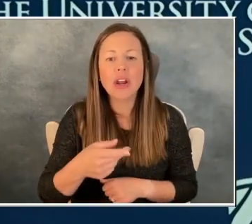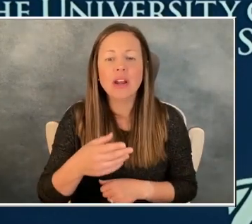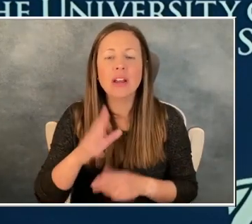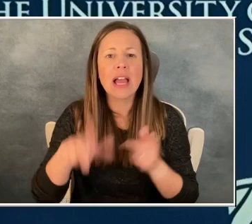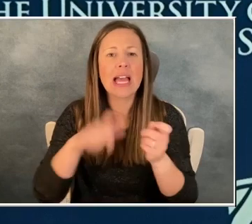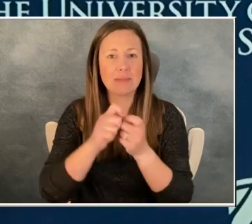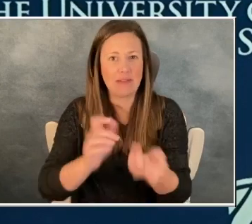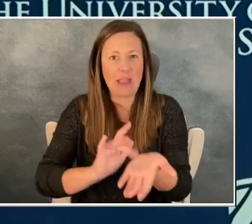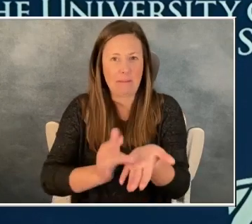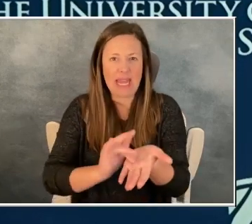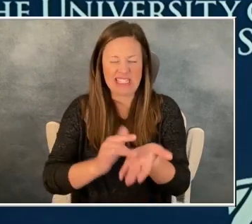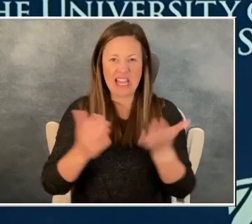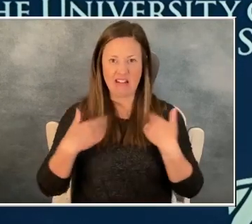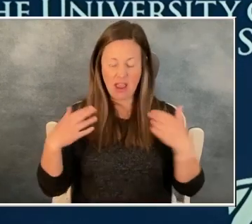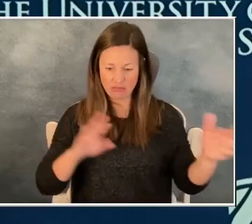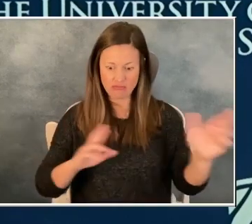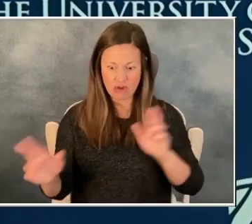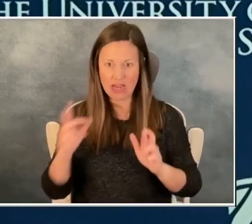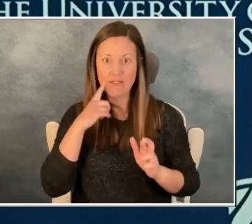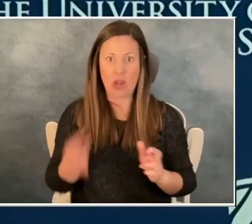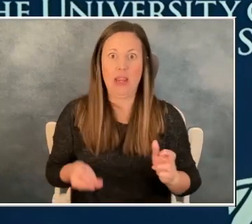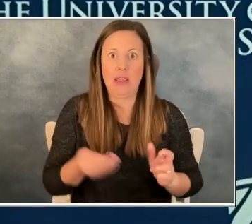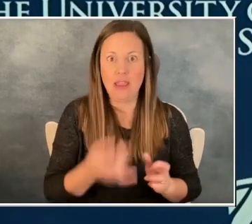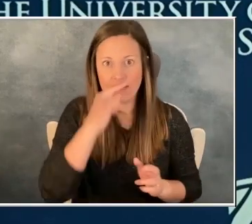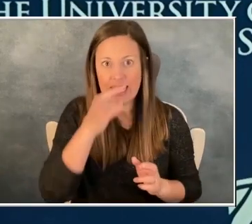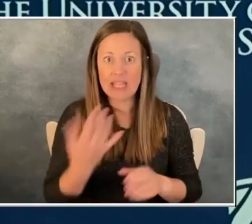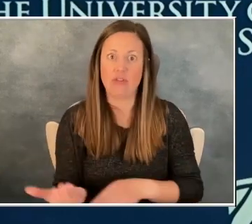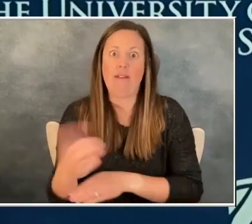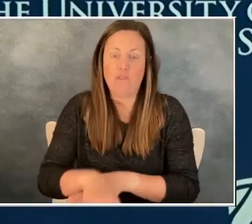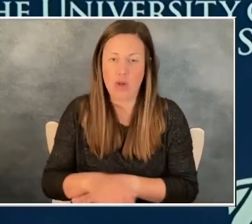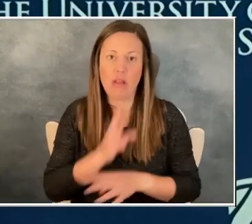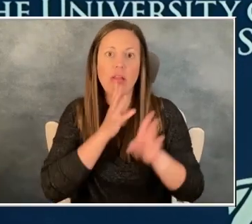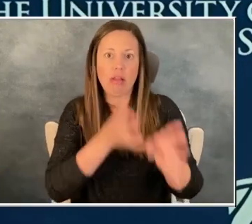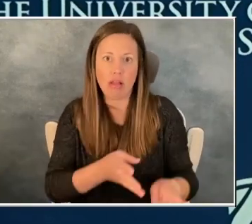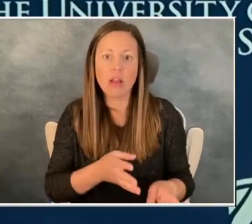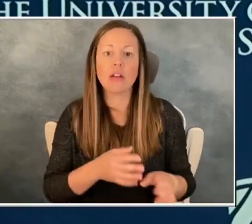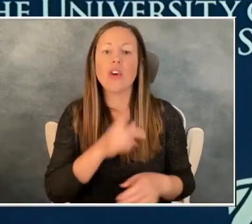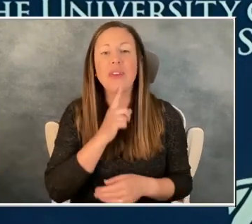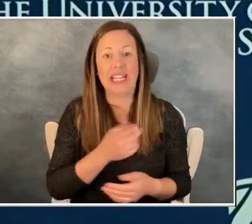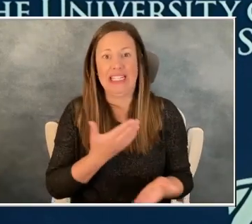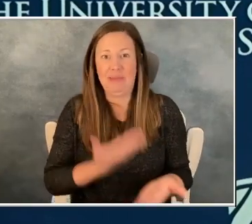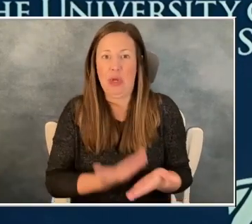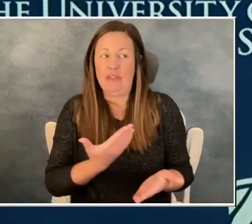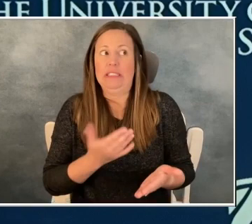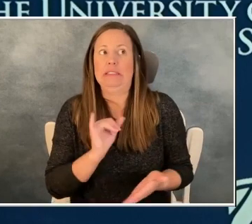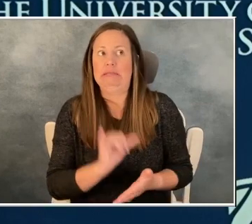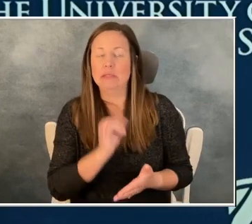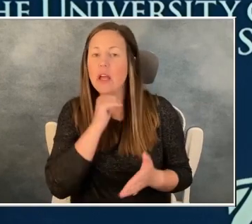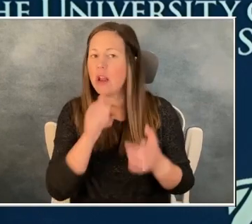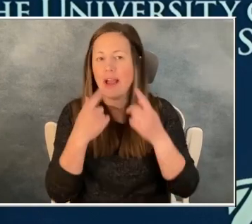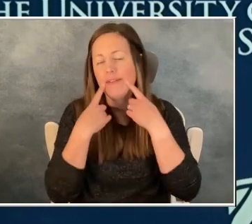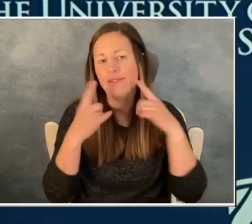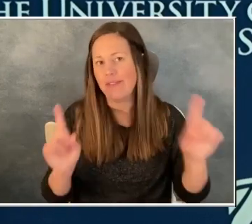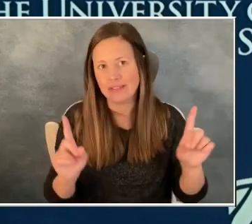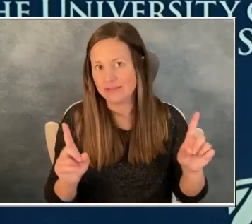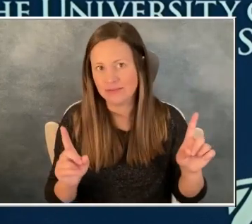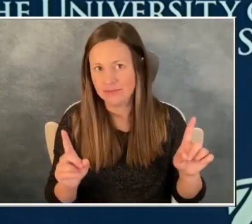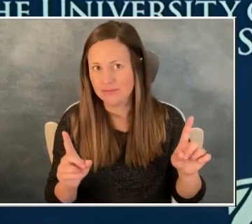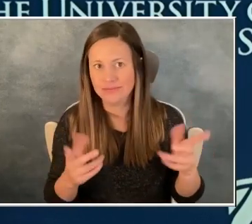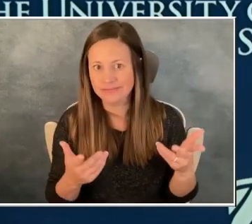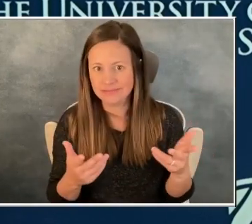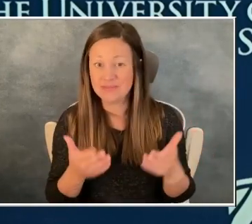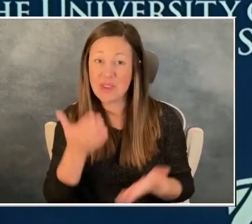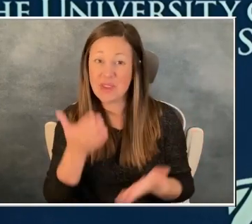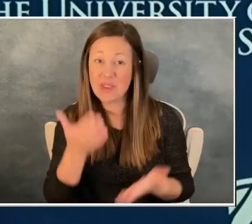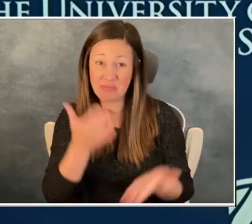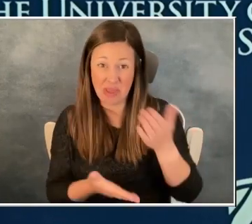Yeah. That fortunately or unfortunately, depending on how you look at it, has been proven to not be effective, to potentially cause more